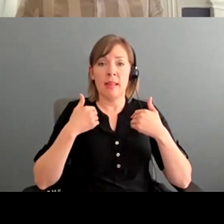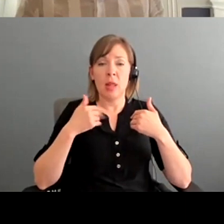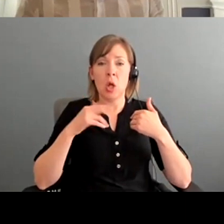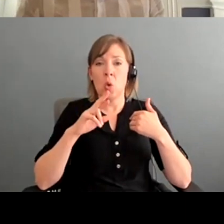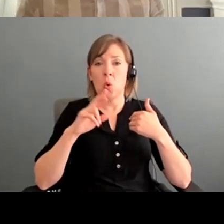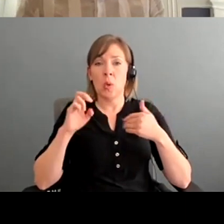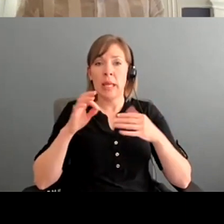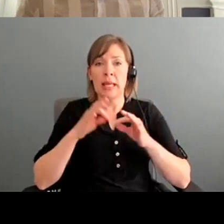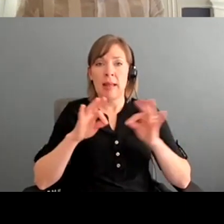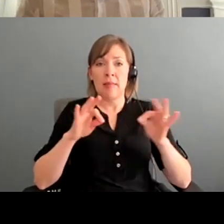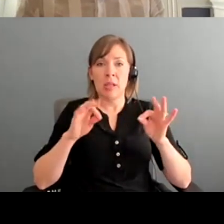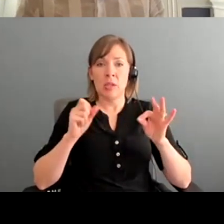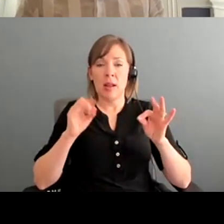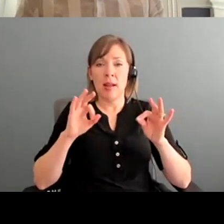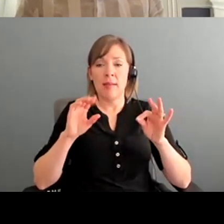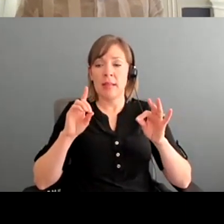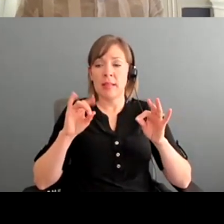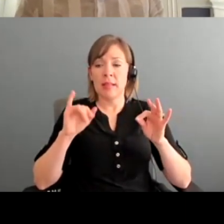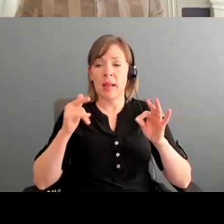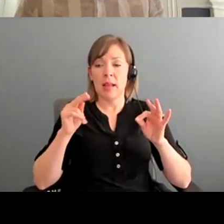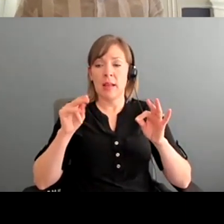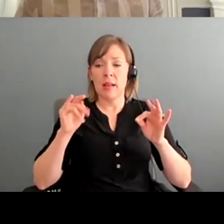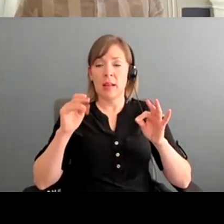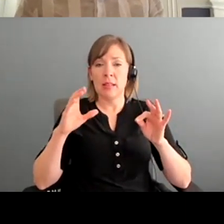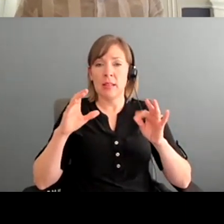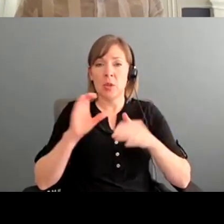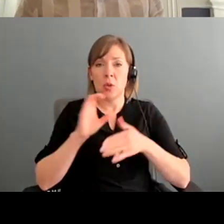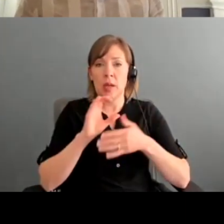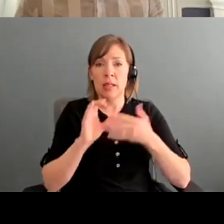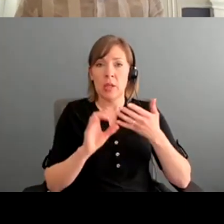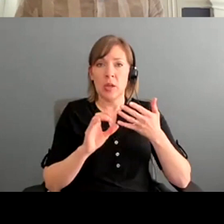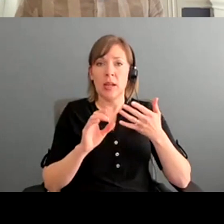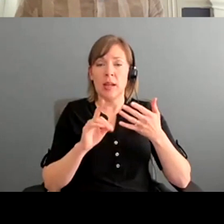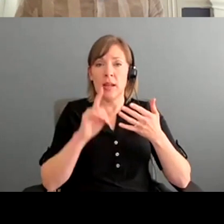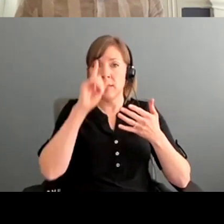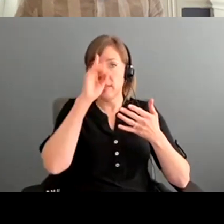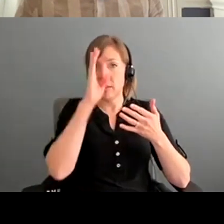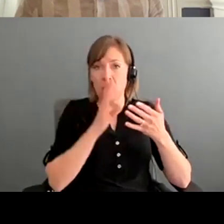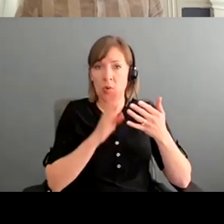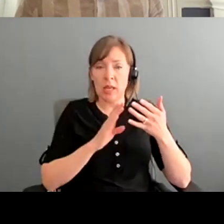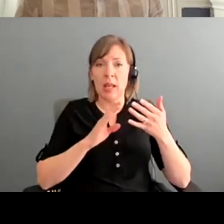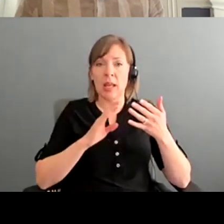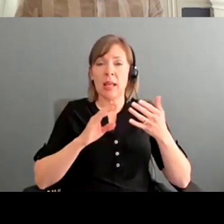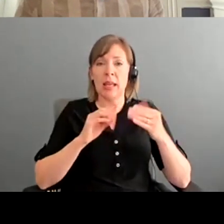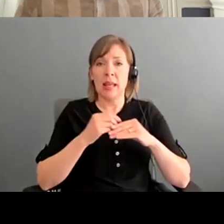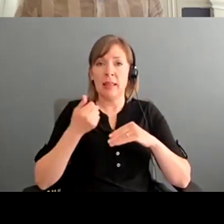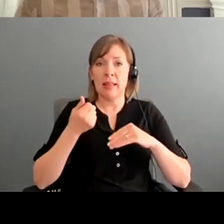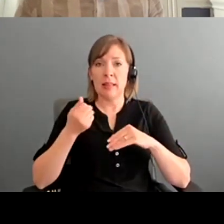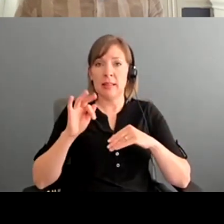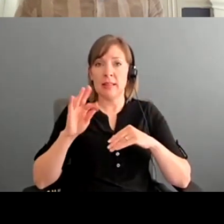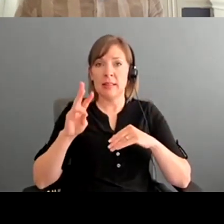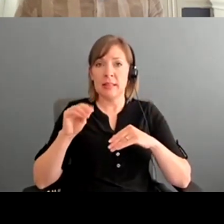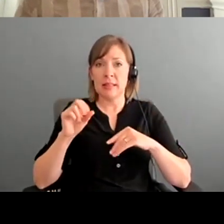redefinition of the diagnostic criteria of schizophrenia, right, in the 60s, and